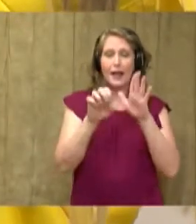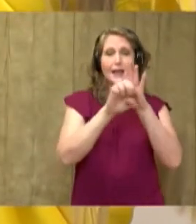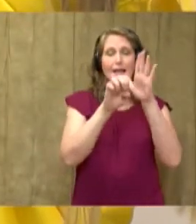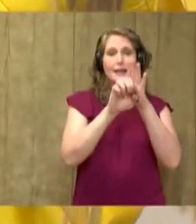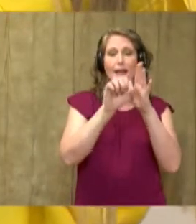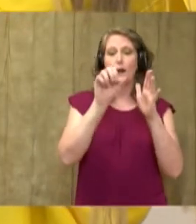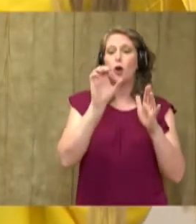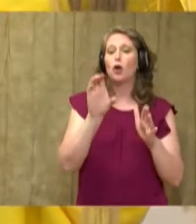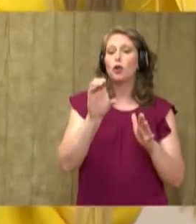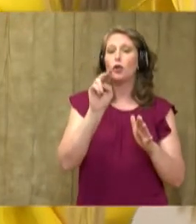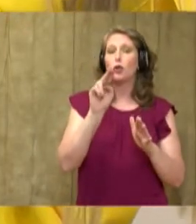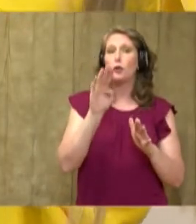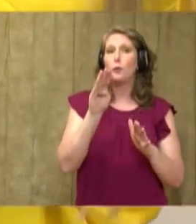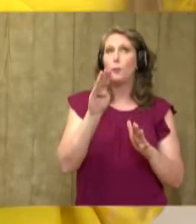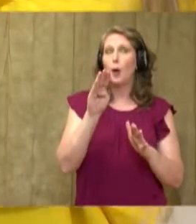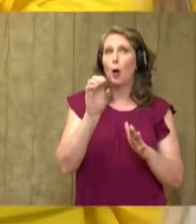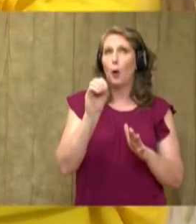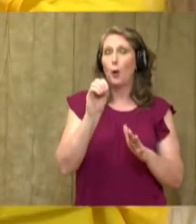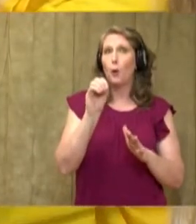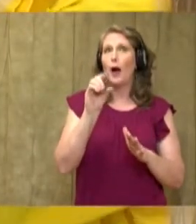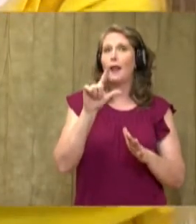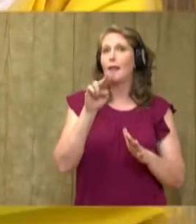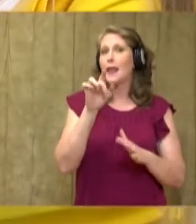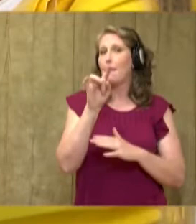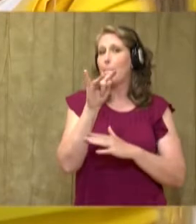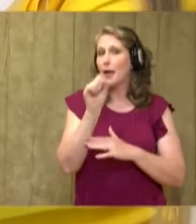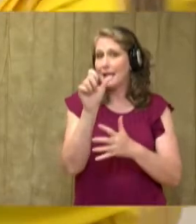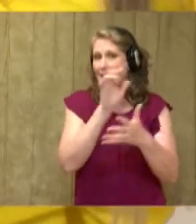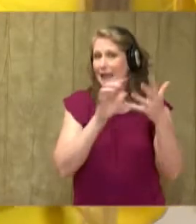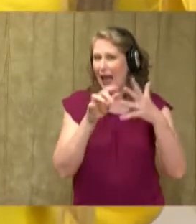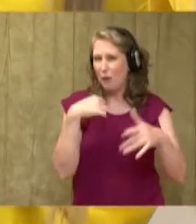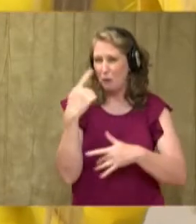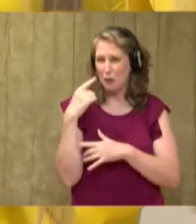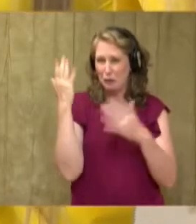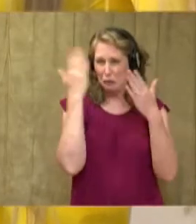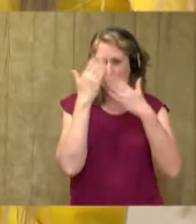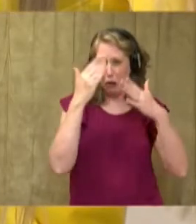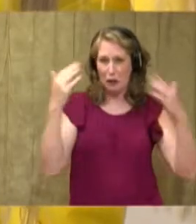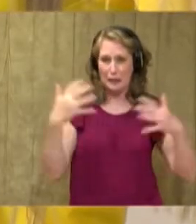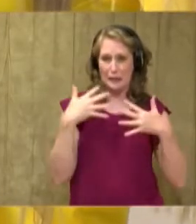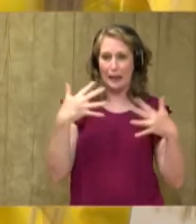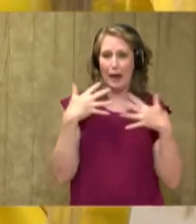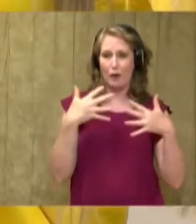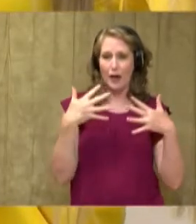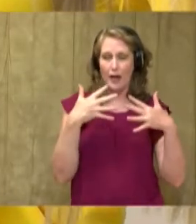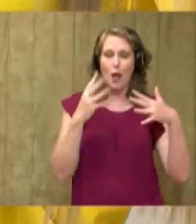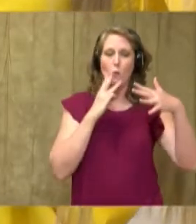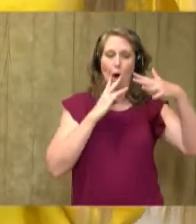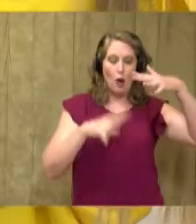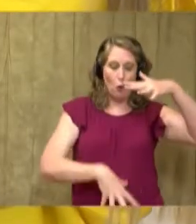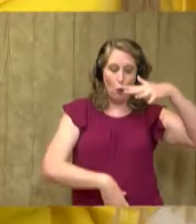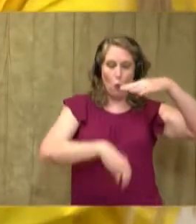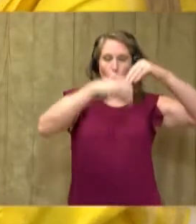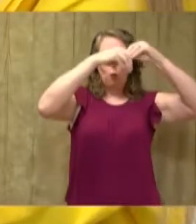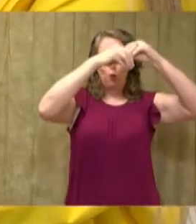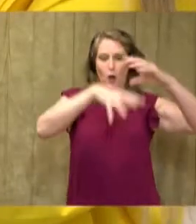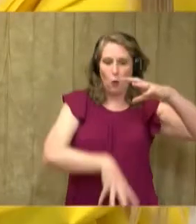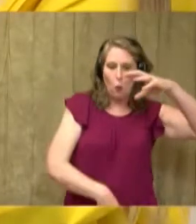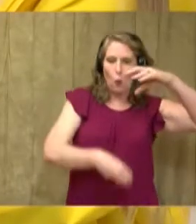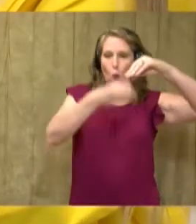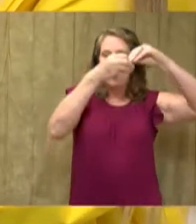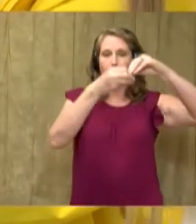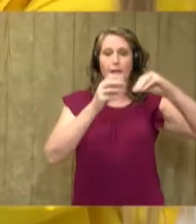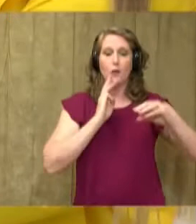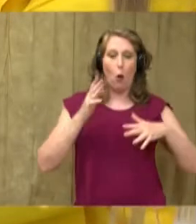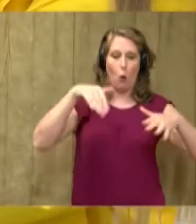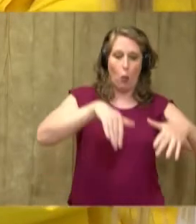of a cumulonimbus cloud. Looks kind of dark and scary, doesn't it? And so that water is evaporating, which means it's turning the